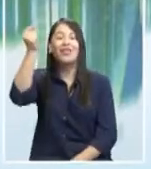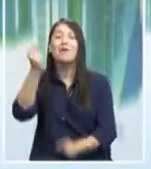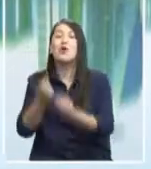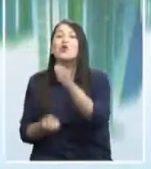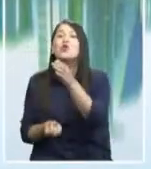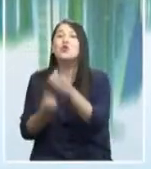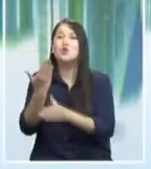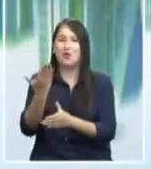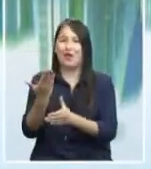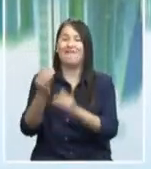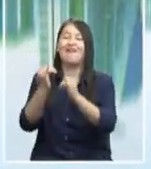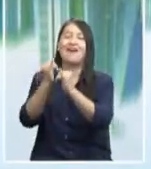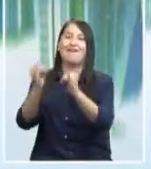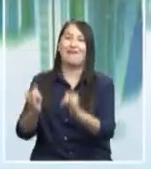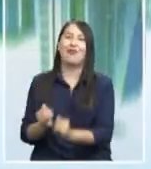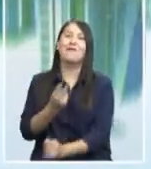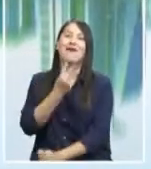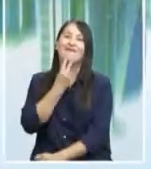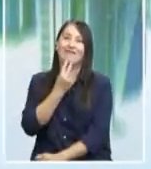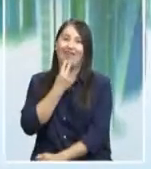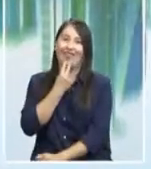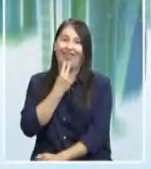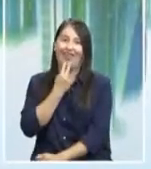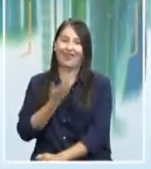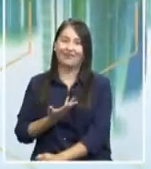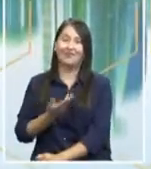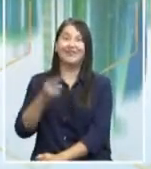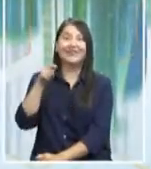We don't have much time to do that, because